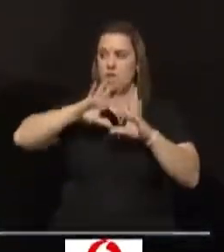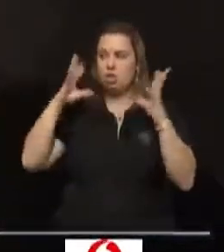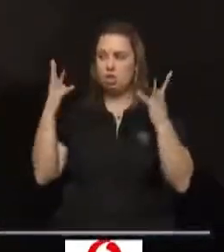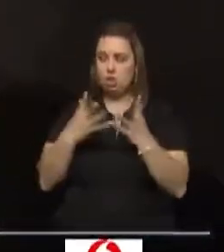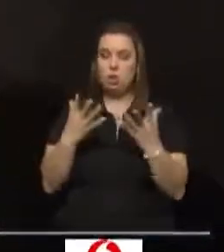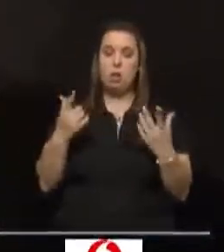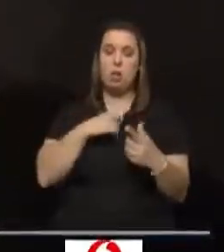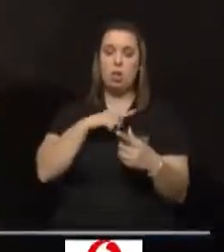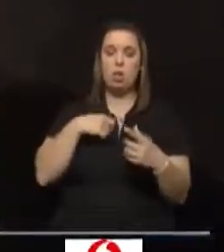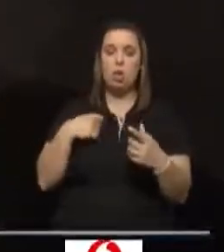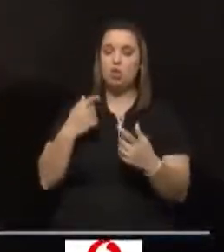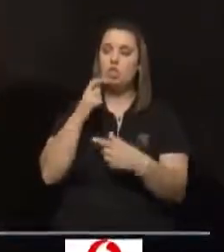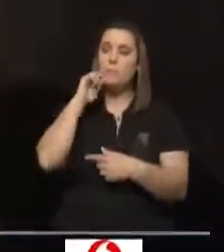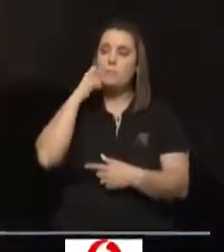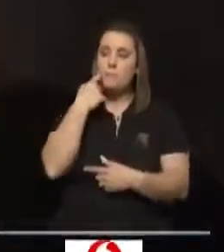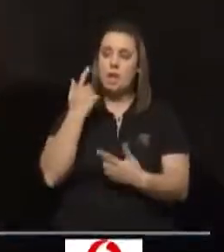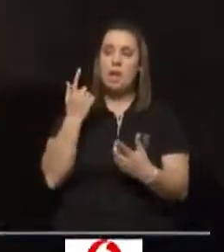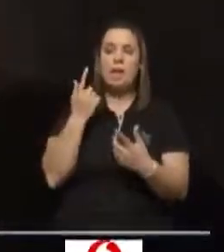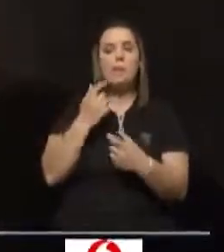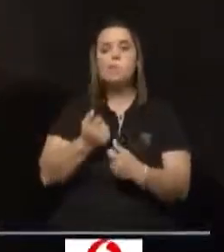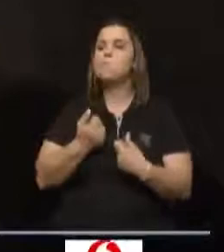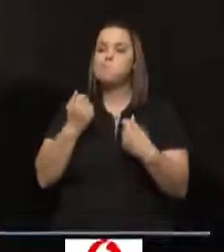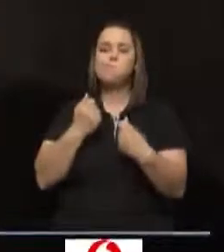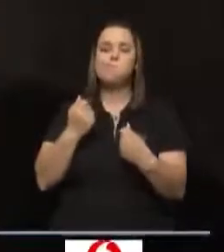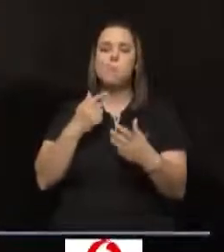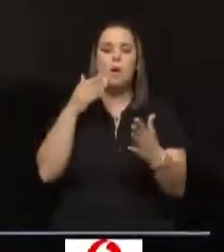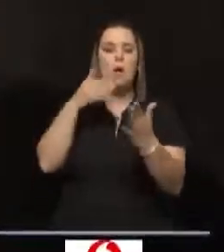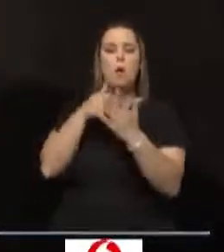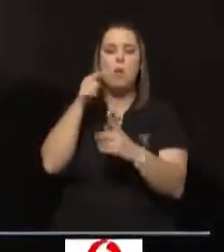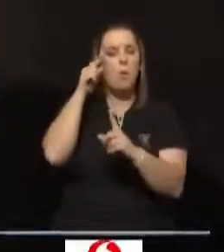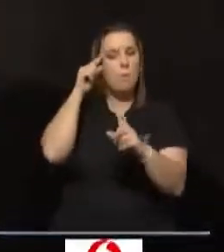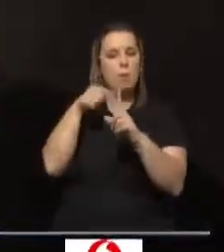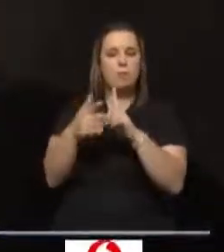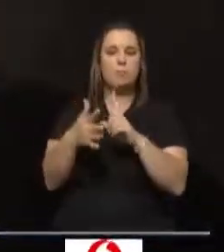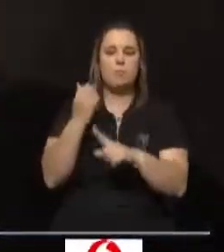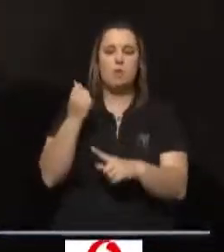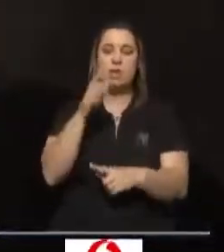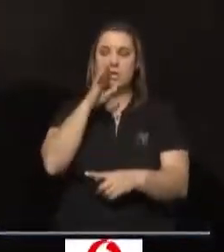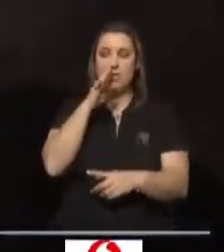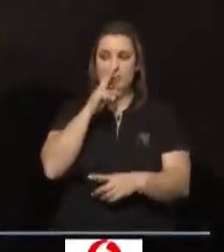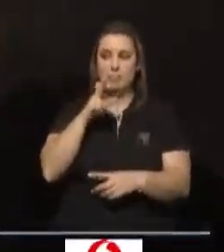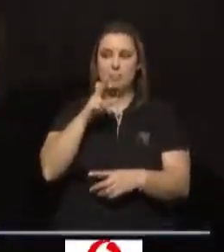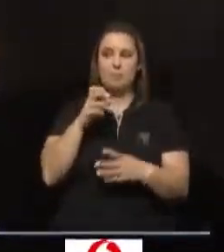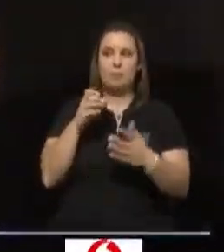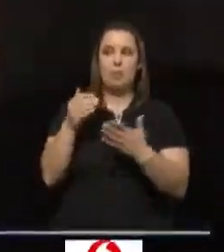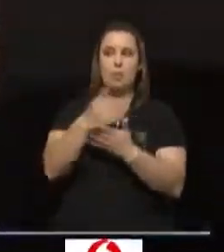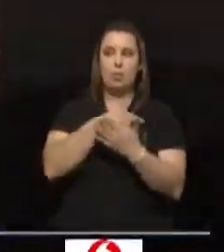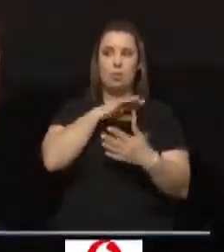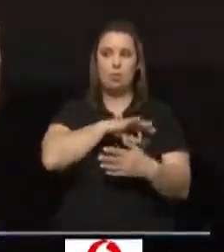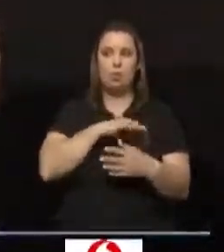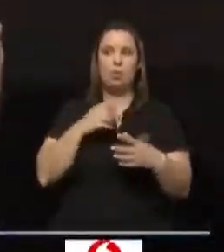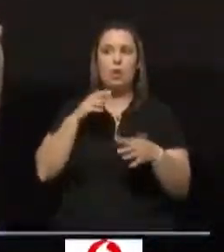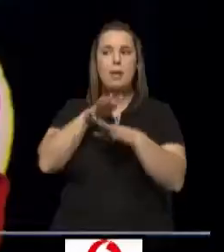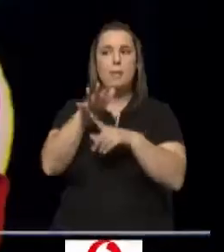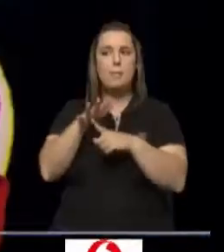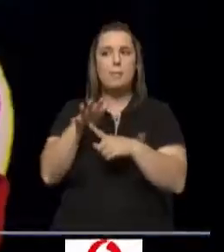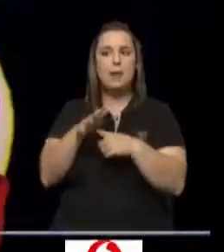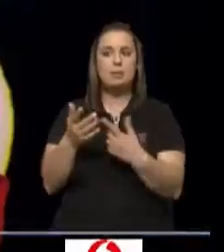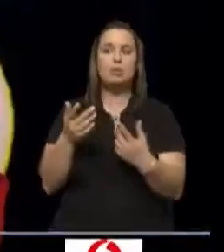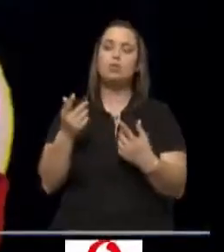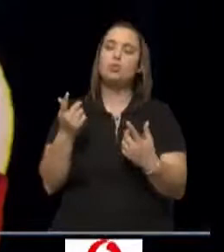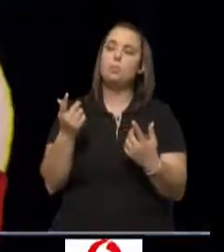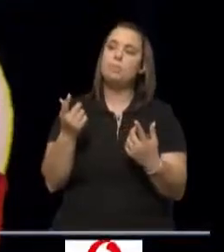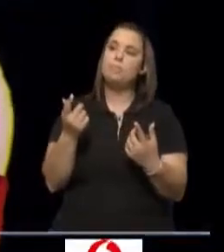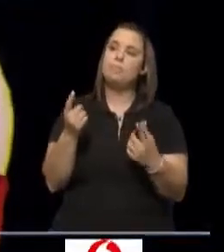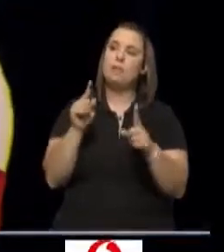warning. If we don't do something about it, we're not going to meet the goal. And we shall speak about the